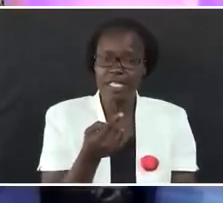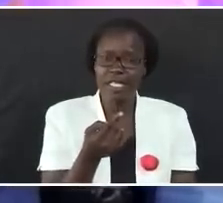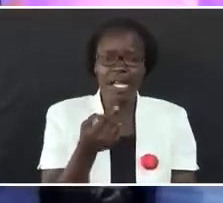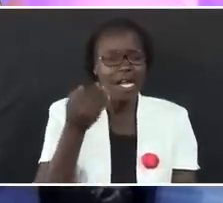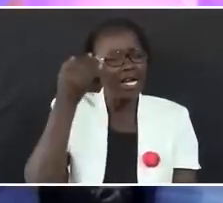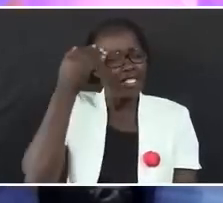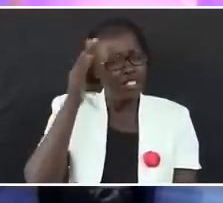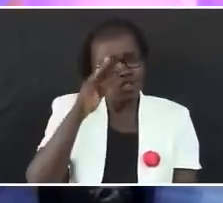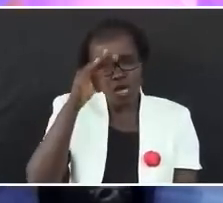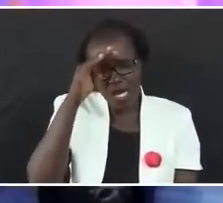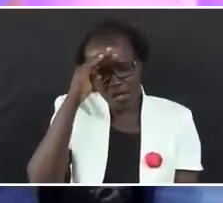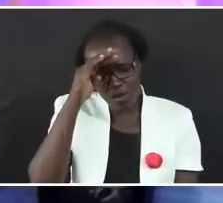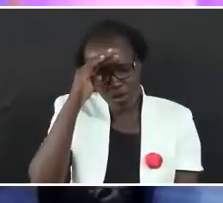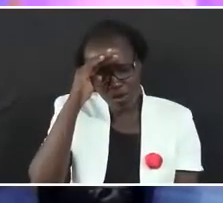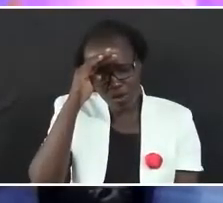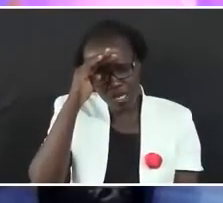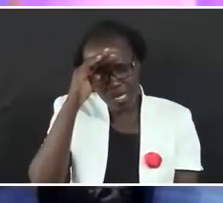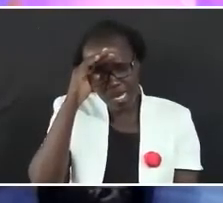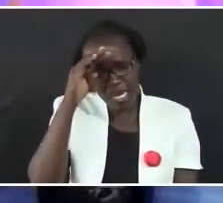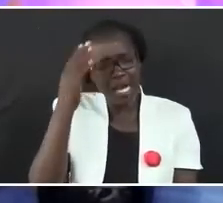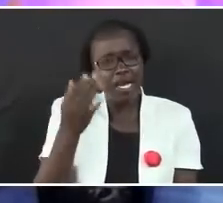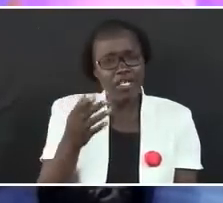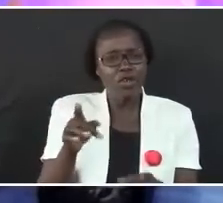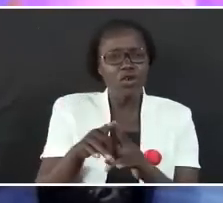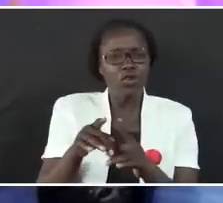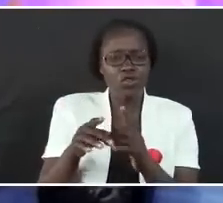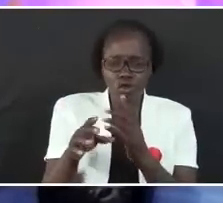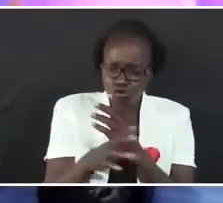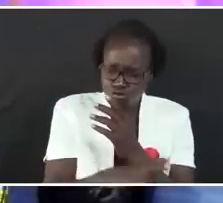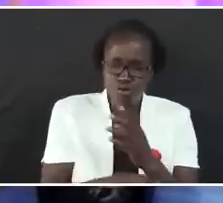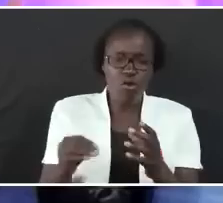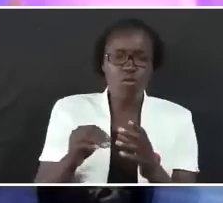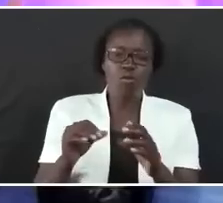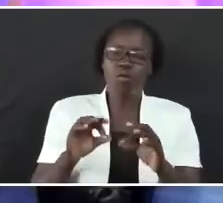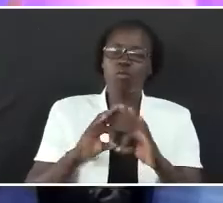I didn't know alcohol can rob you of your family.